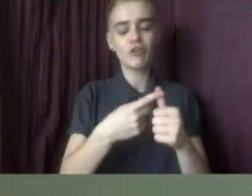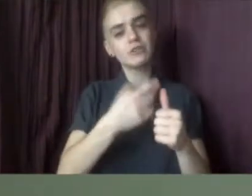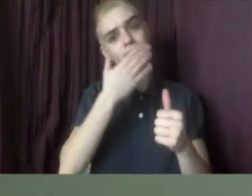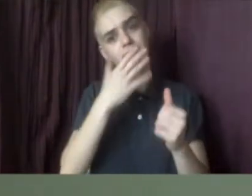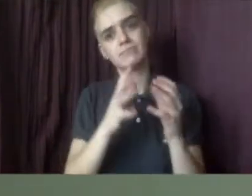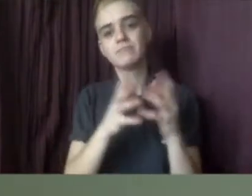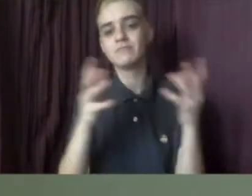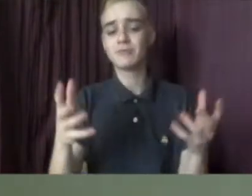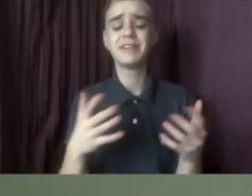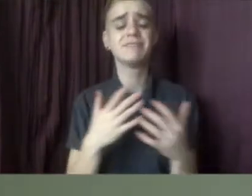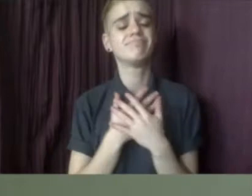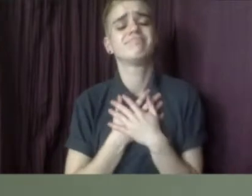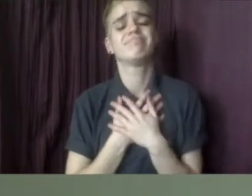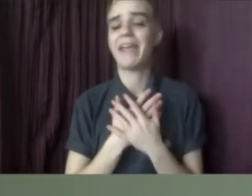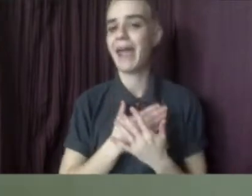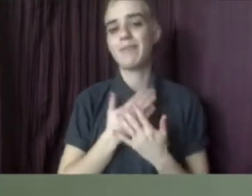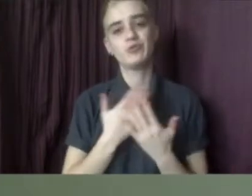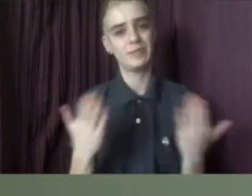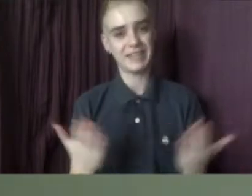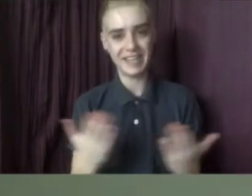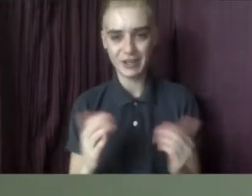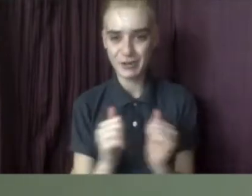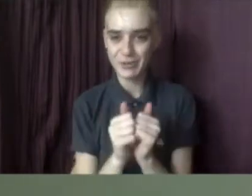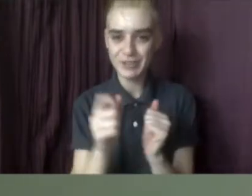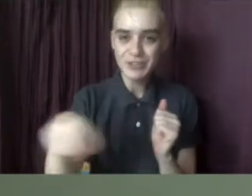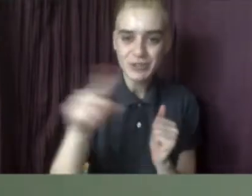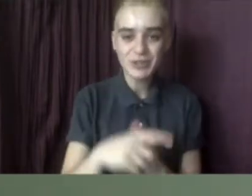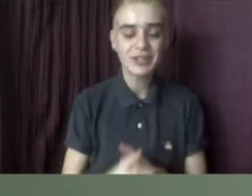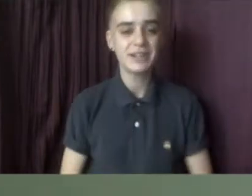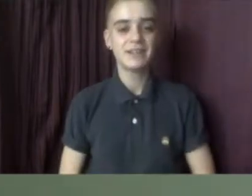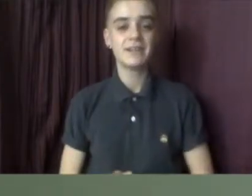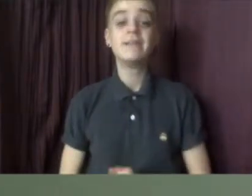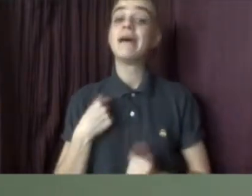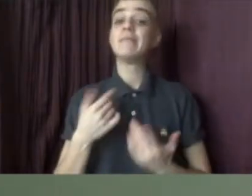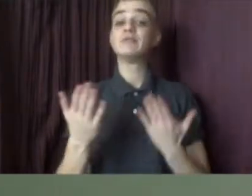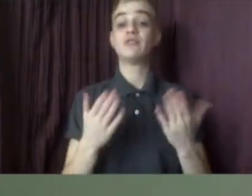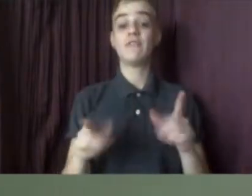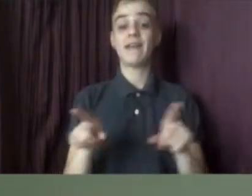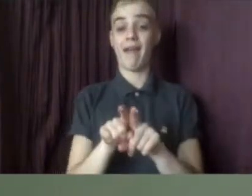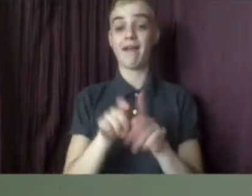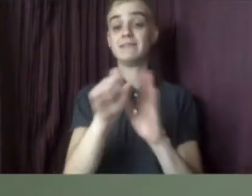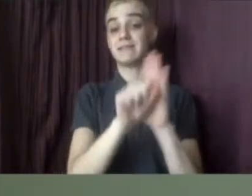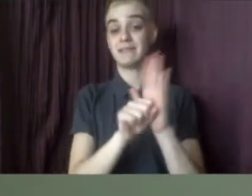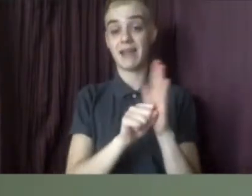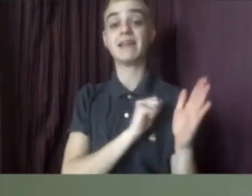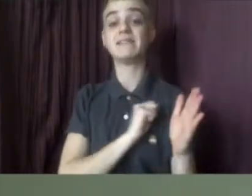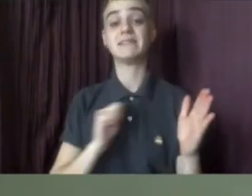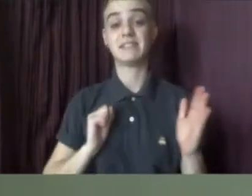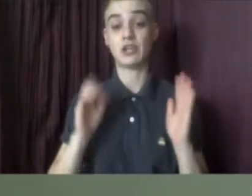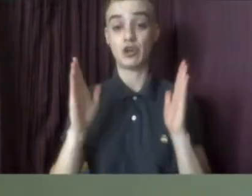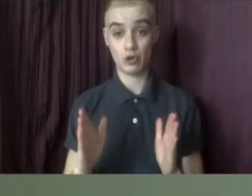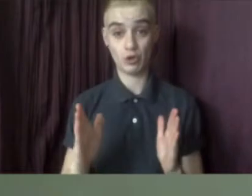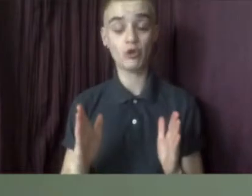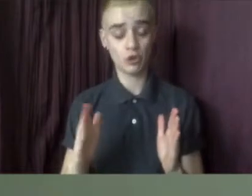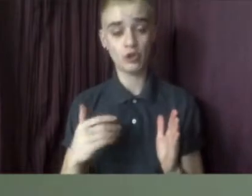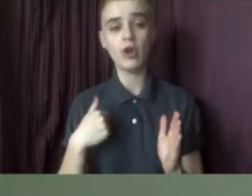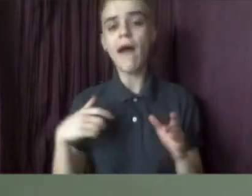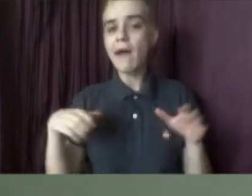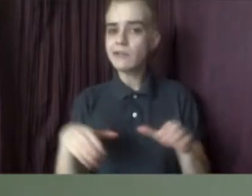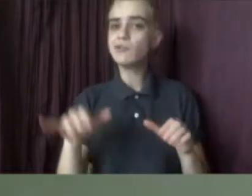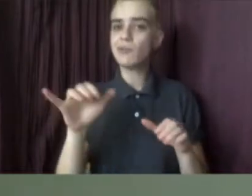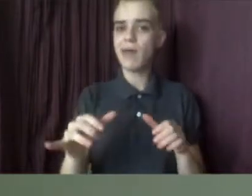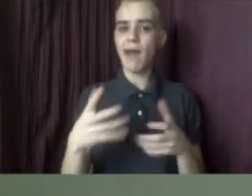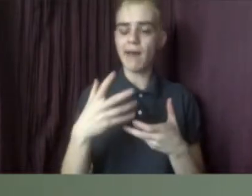leader. I've also been engaged in public policy long before I ever stepped under what we call the Gold Dome